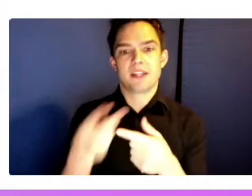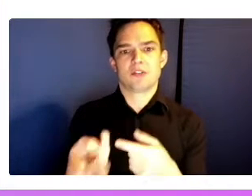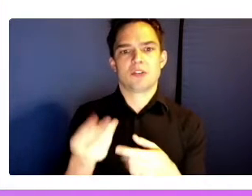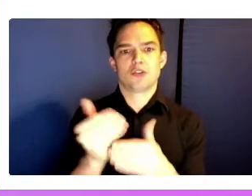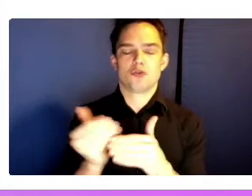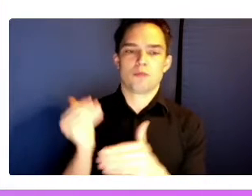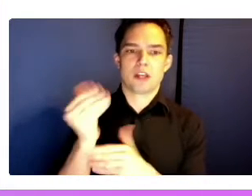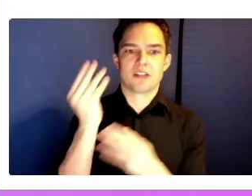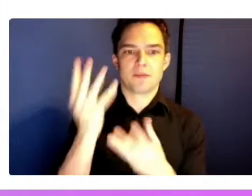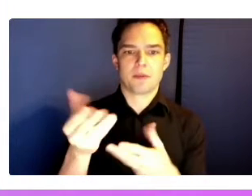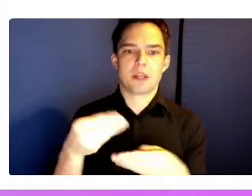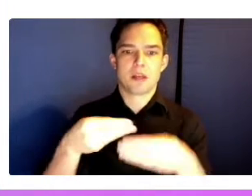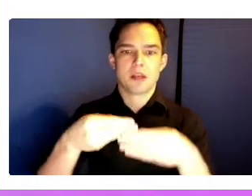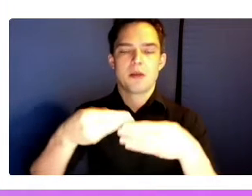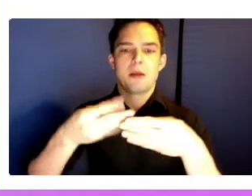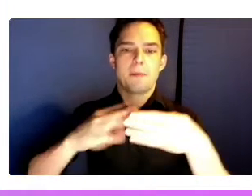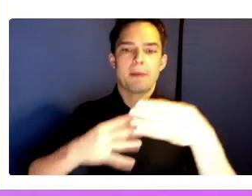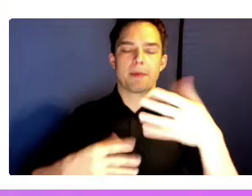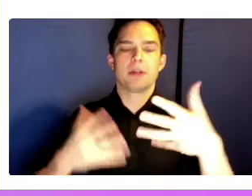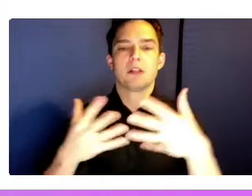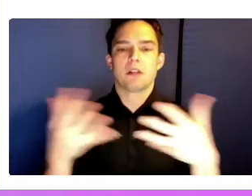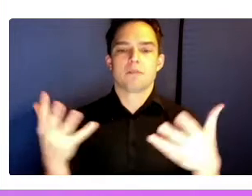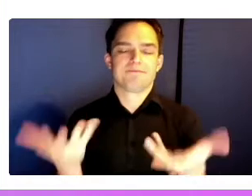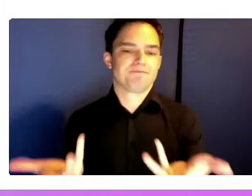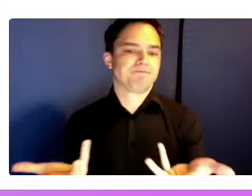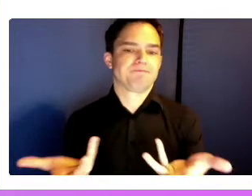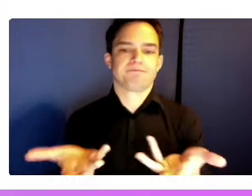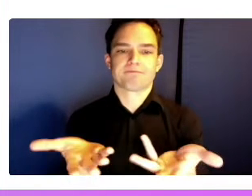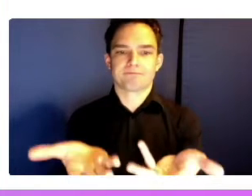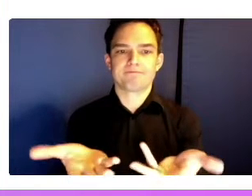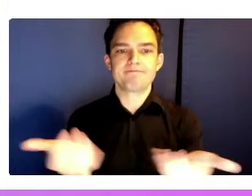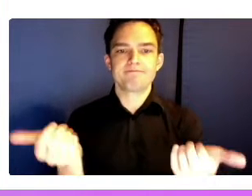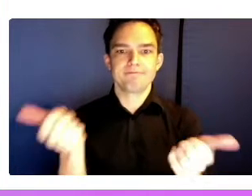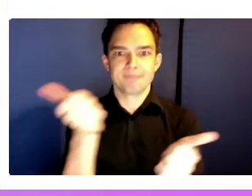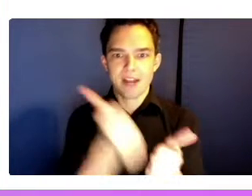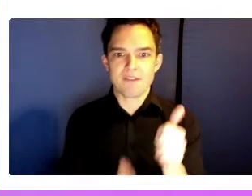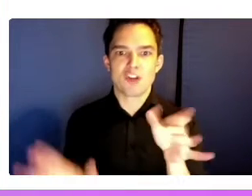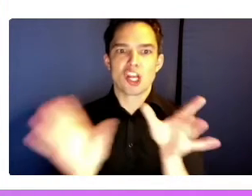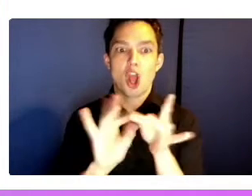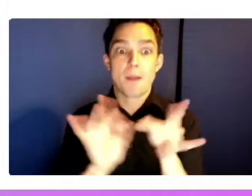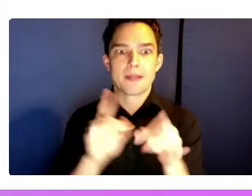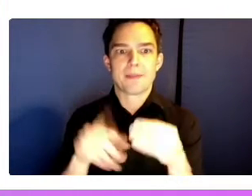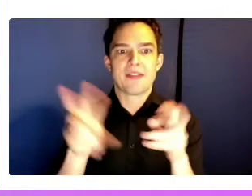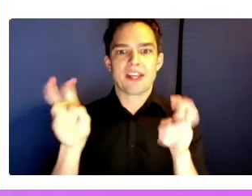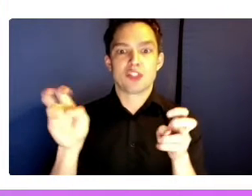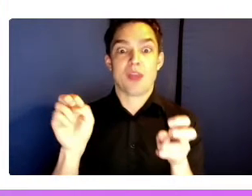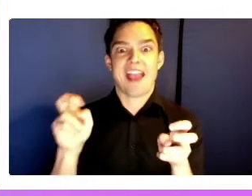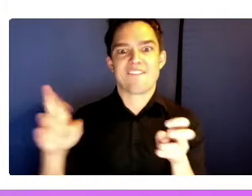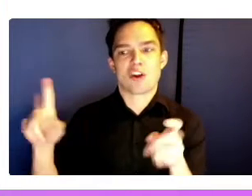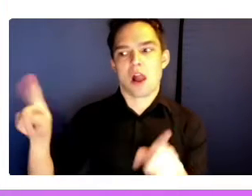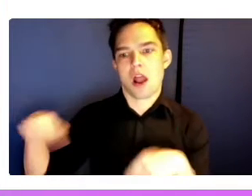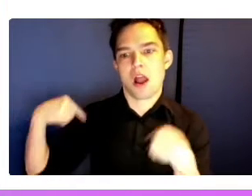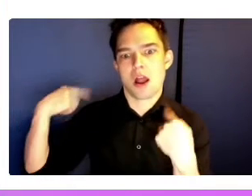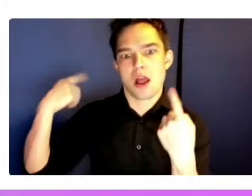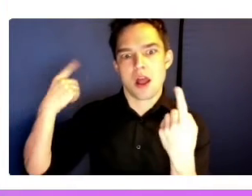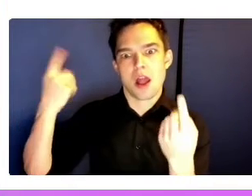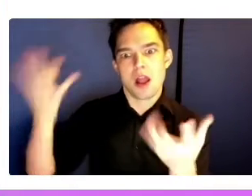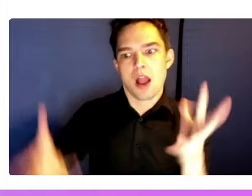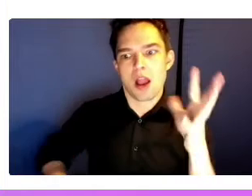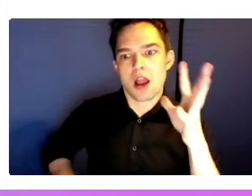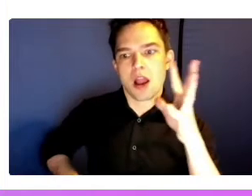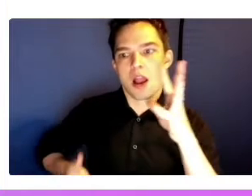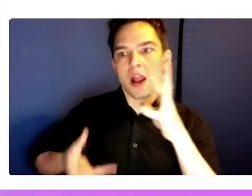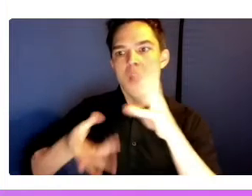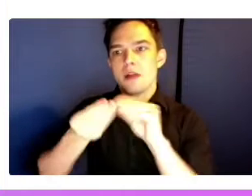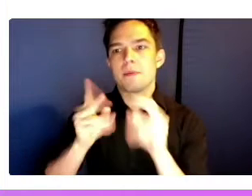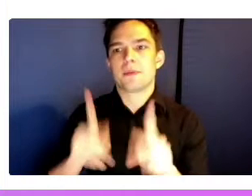much information. I was getting, every comment about the issue ever, the person who created it,